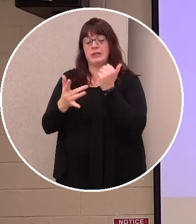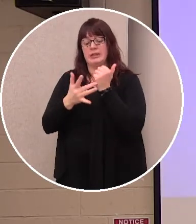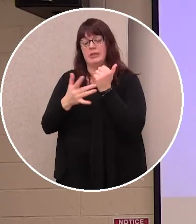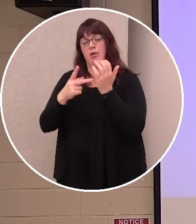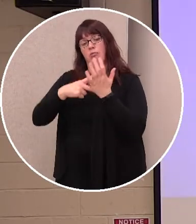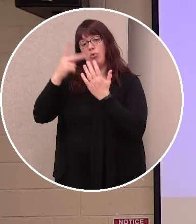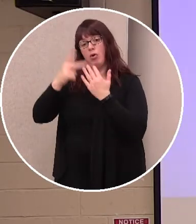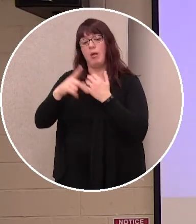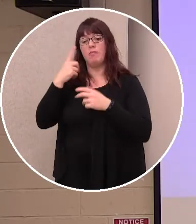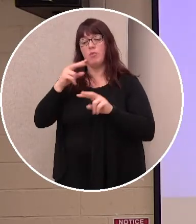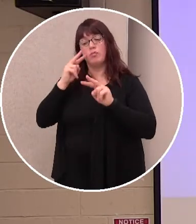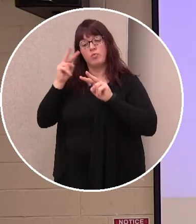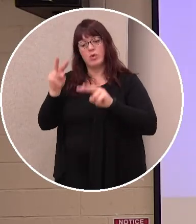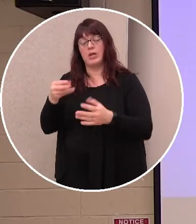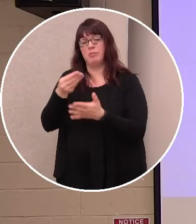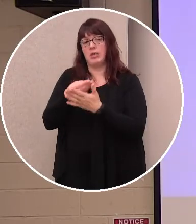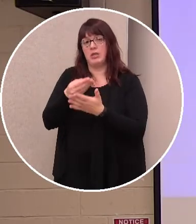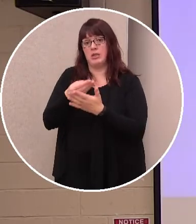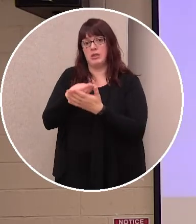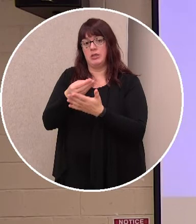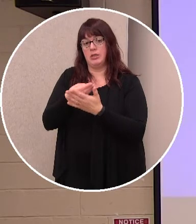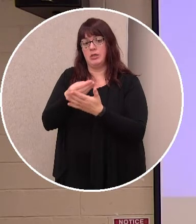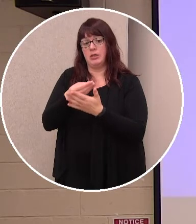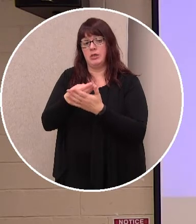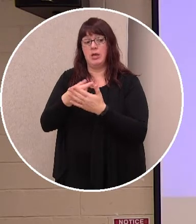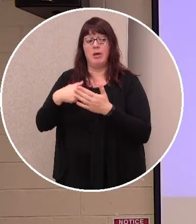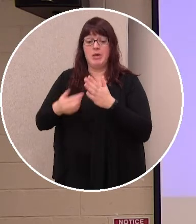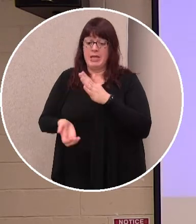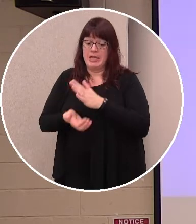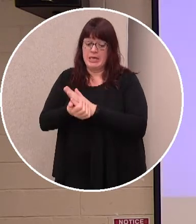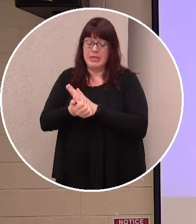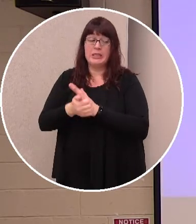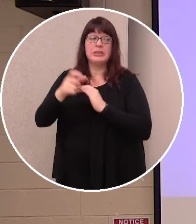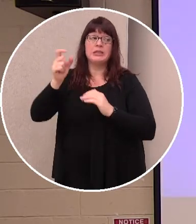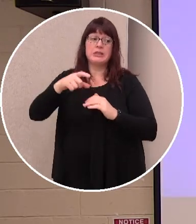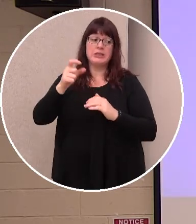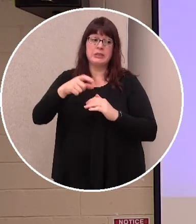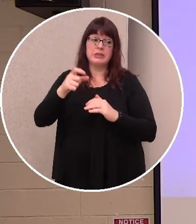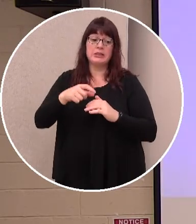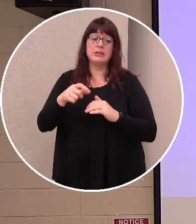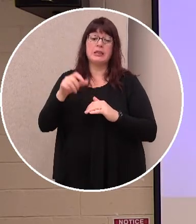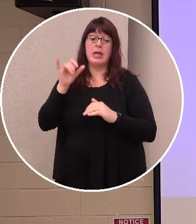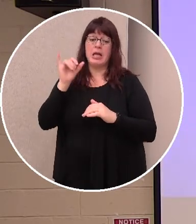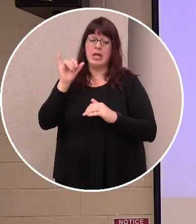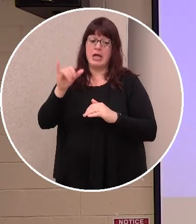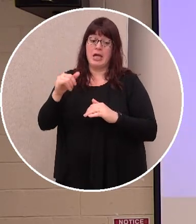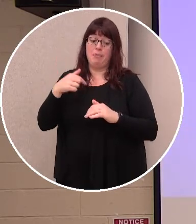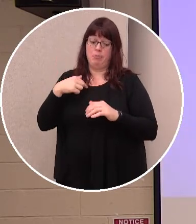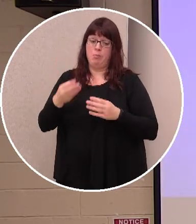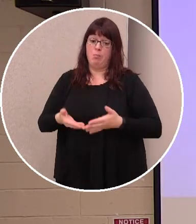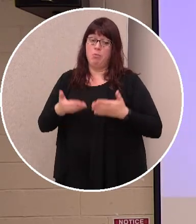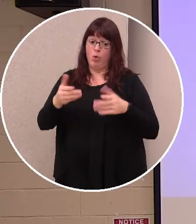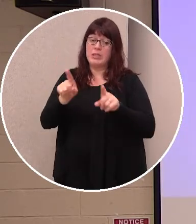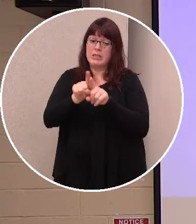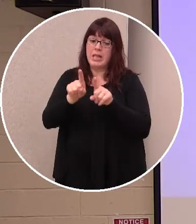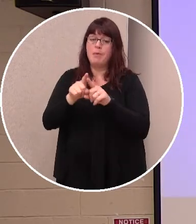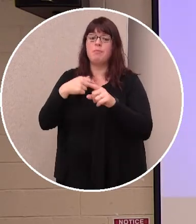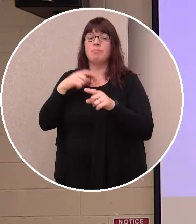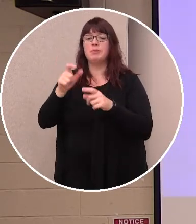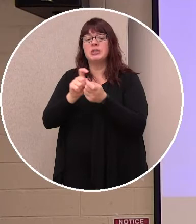31st. So the amendment that is required to the motion is the same motion that we will move